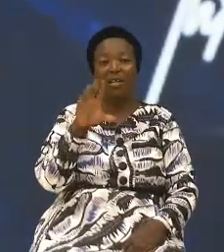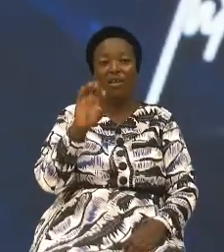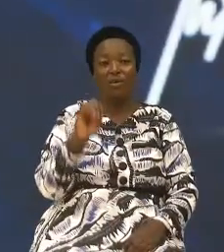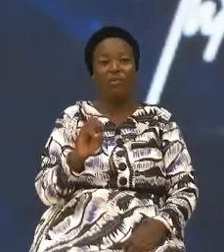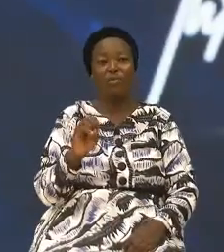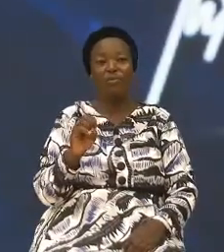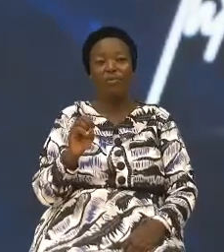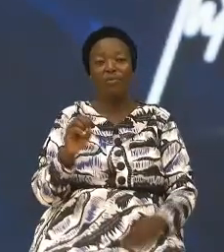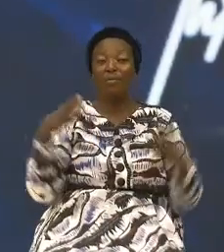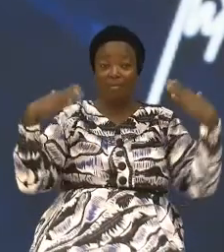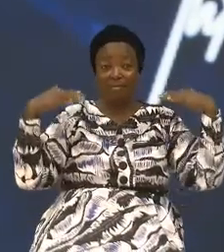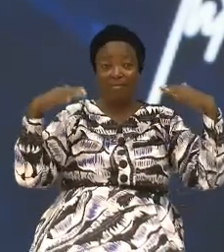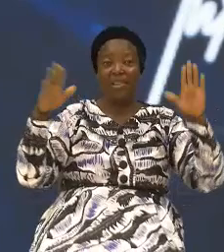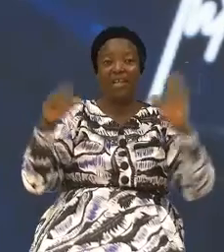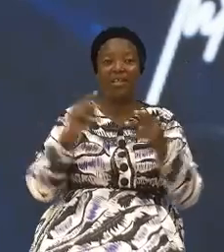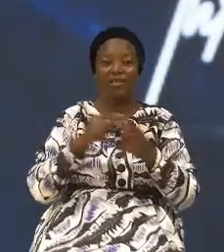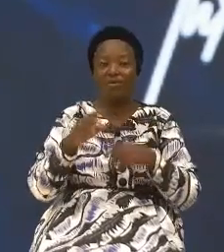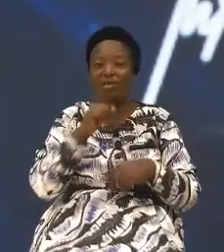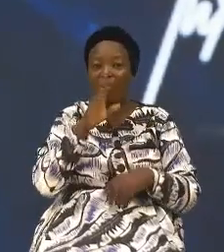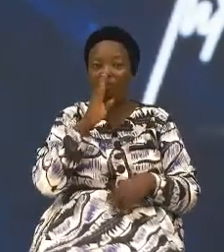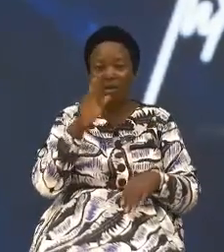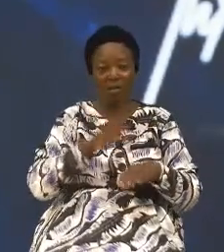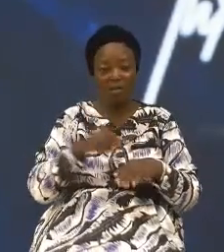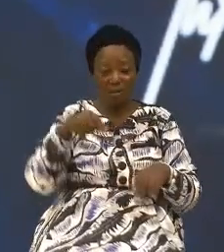anymore. You will get up.